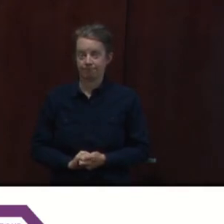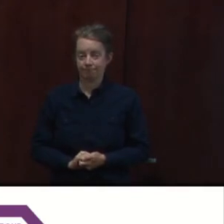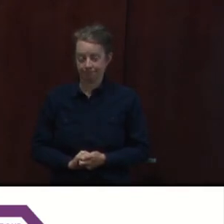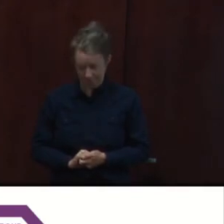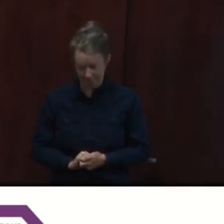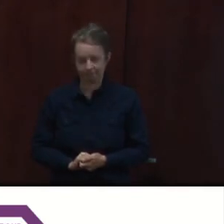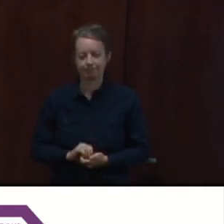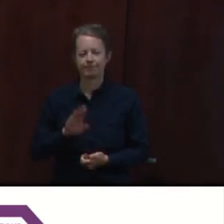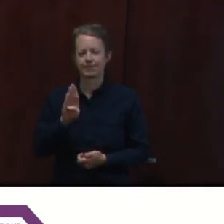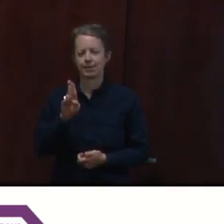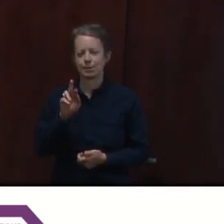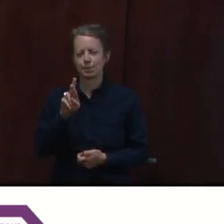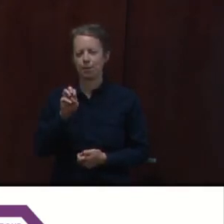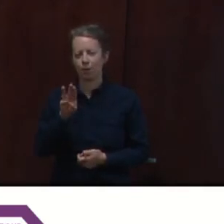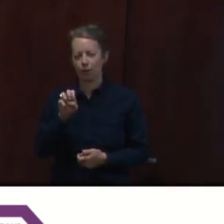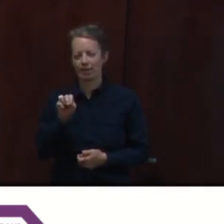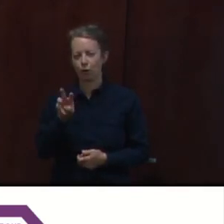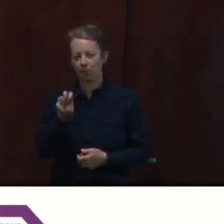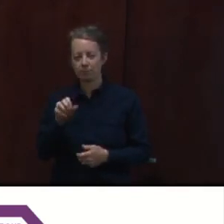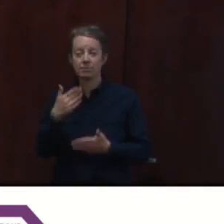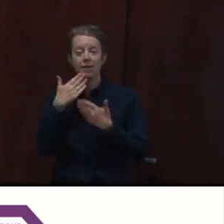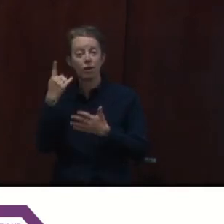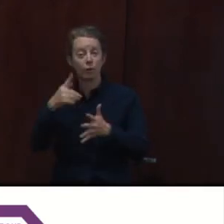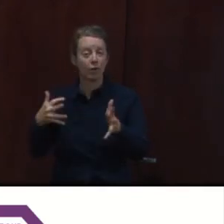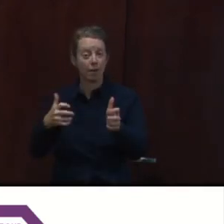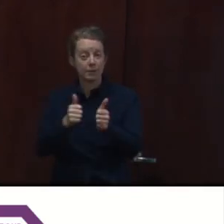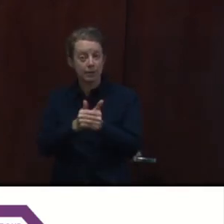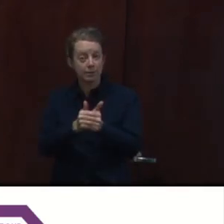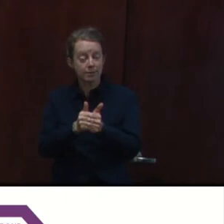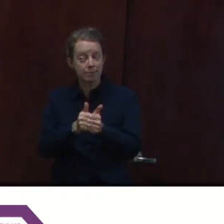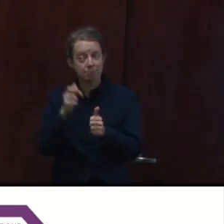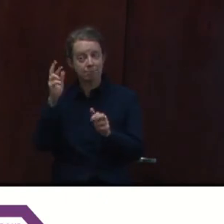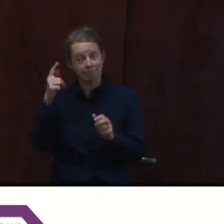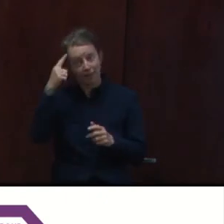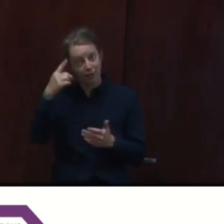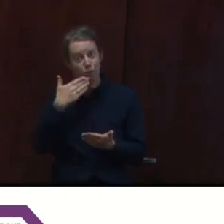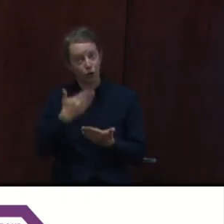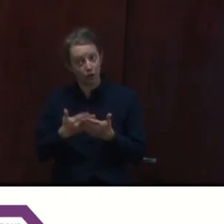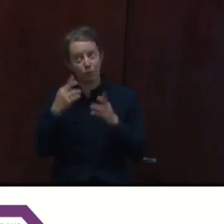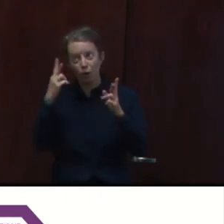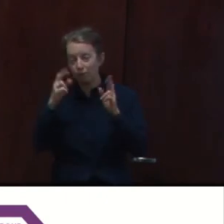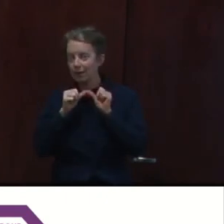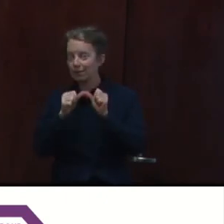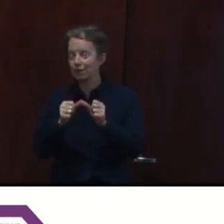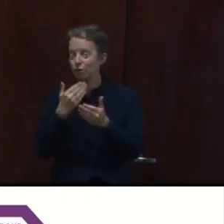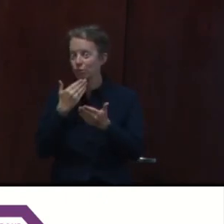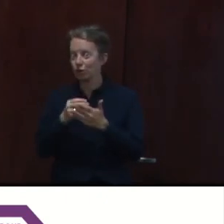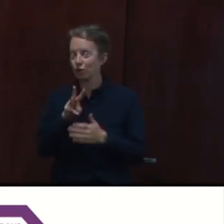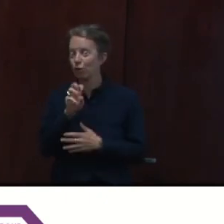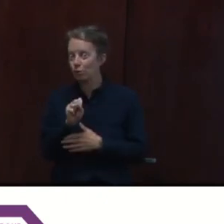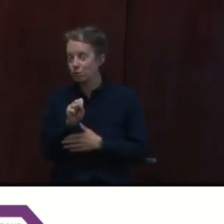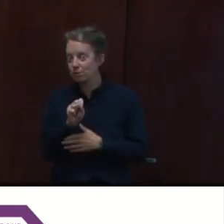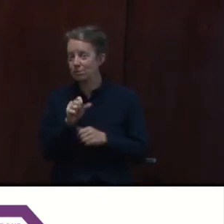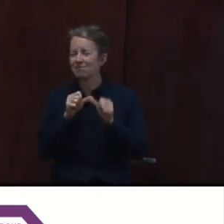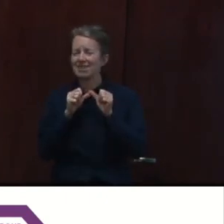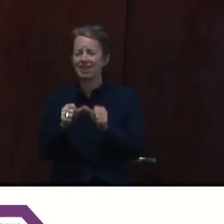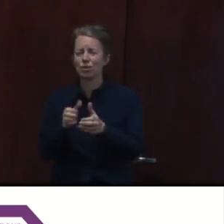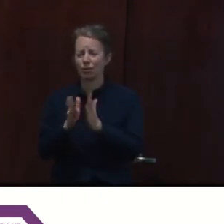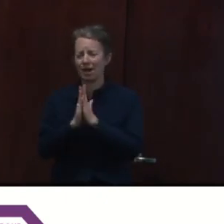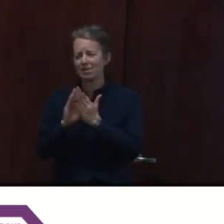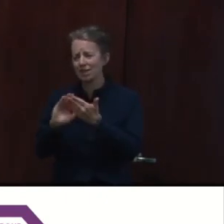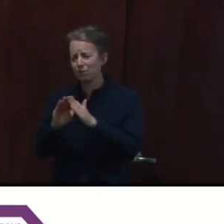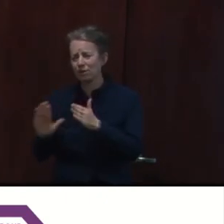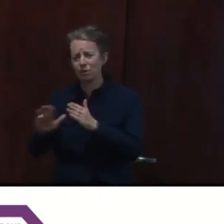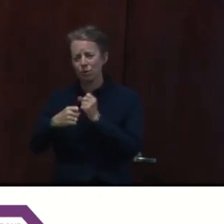All right, I think we're good on, thank you for the updates, Okay. and we'll hope for continued good news and continue to ask for the community support